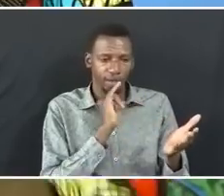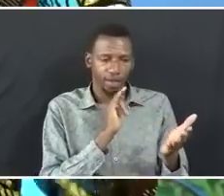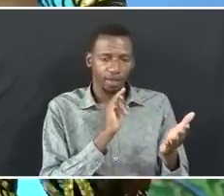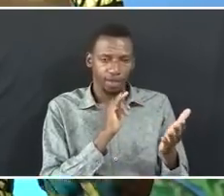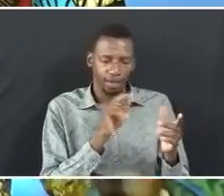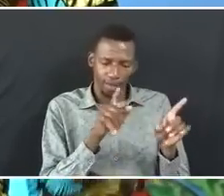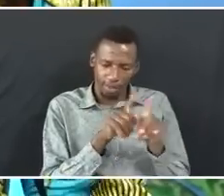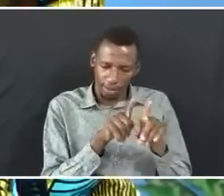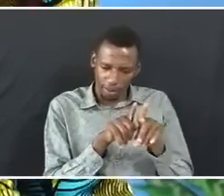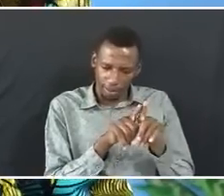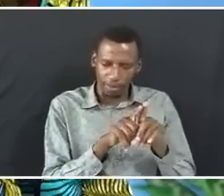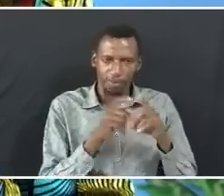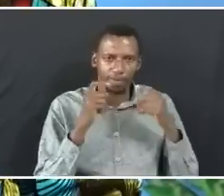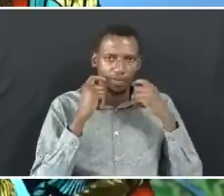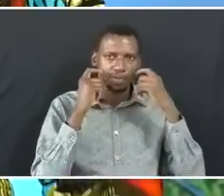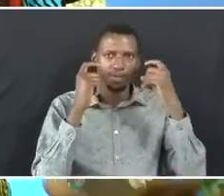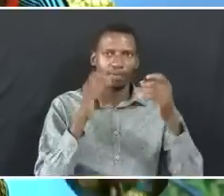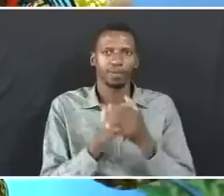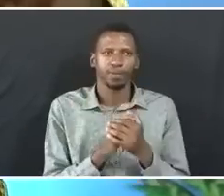You'd rather